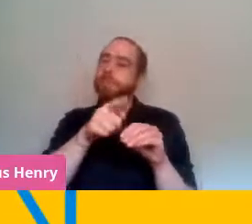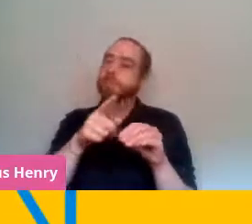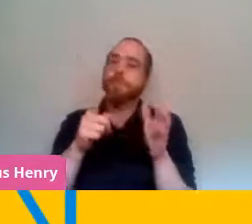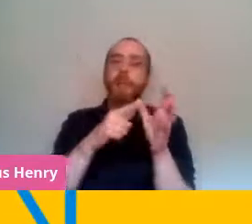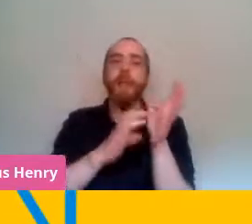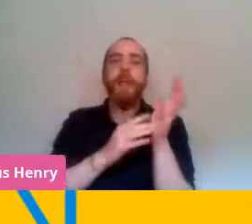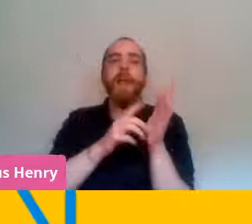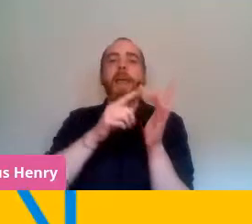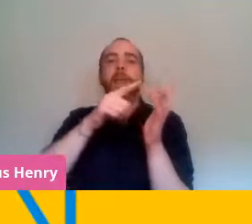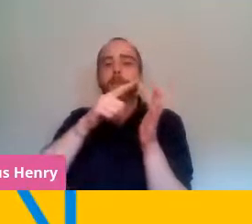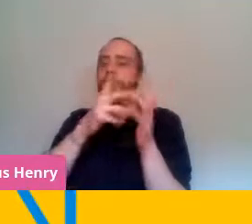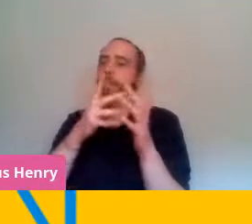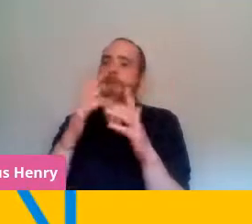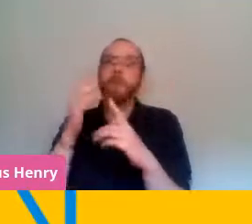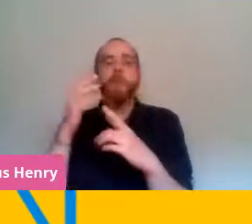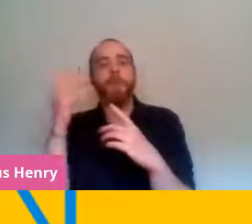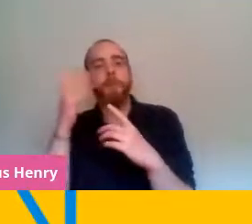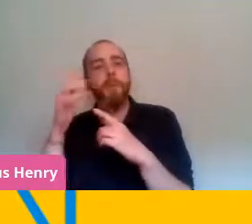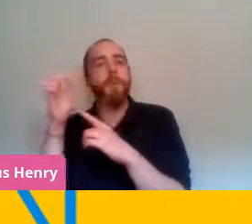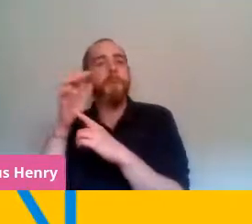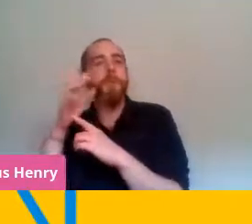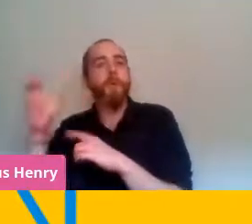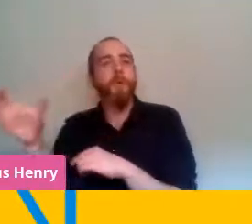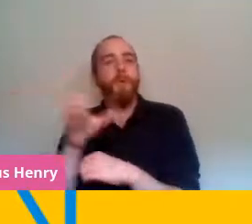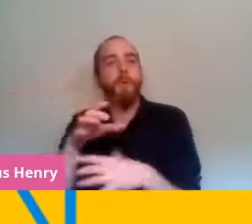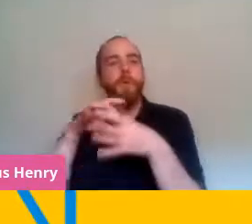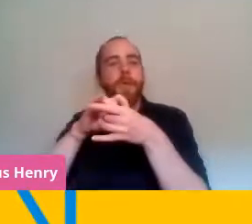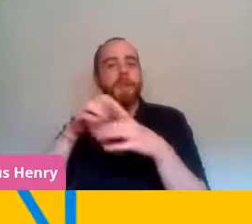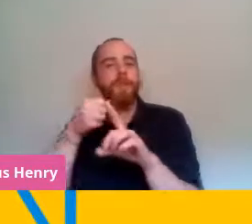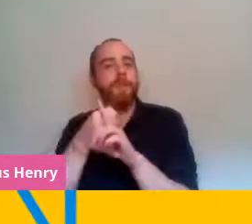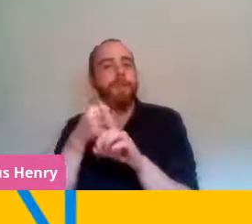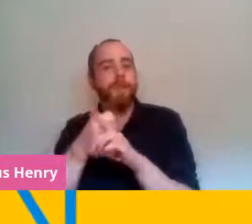to hear about your campaign. The floor is yours.